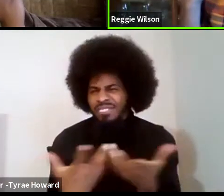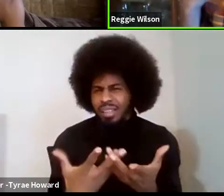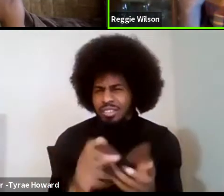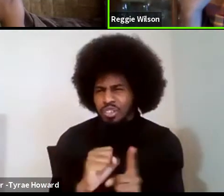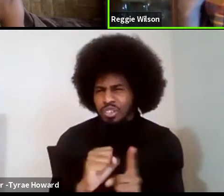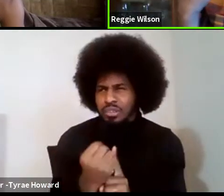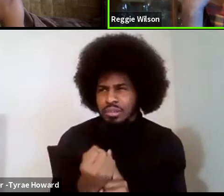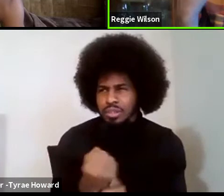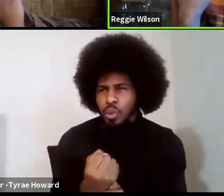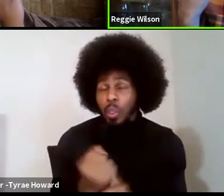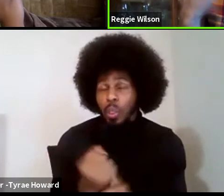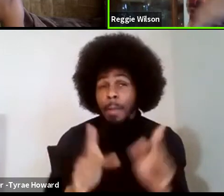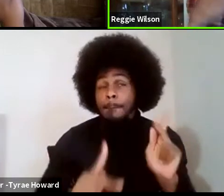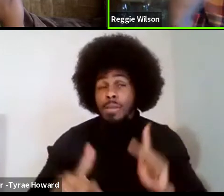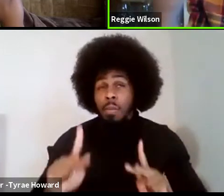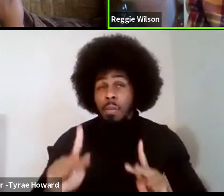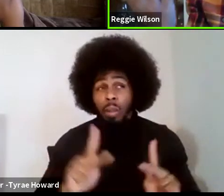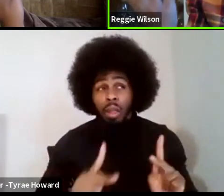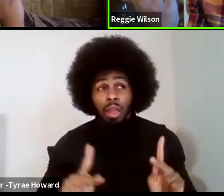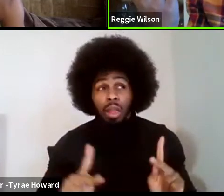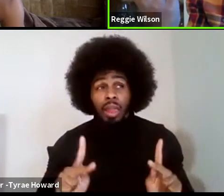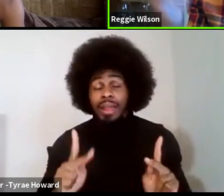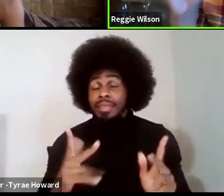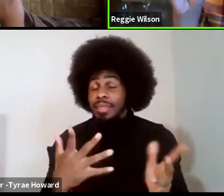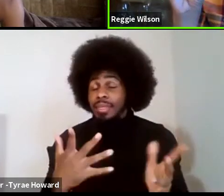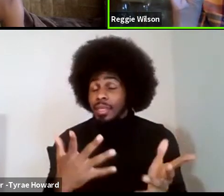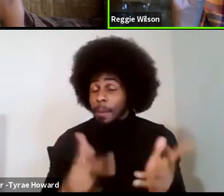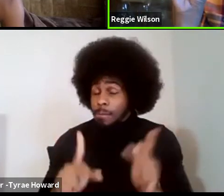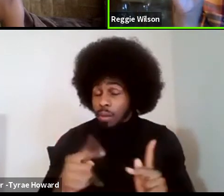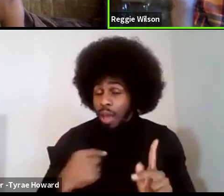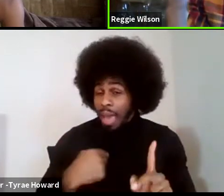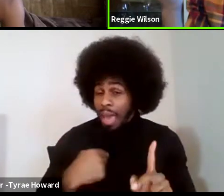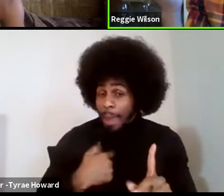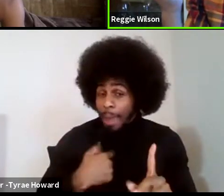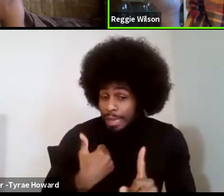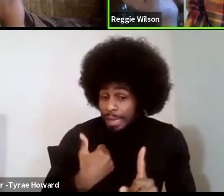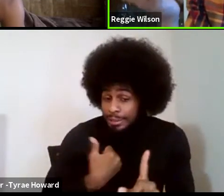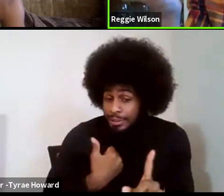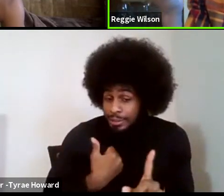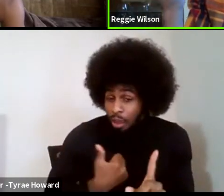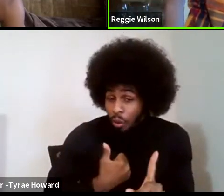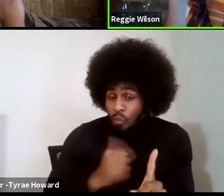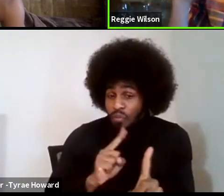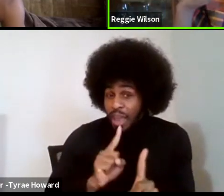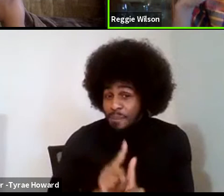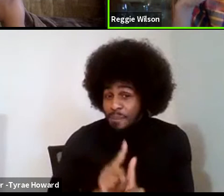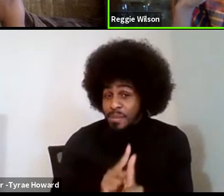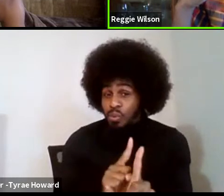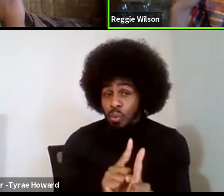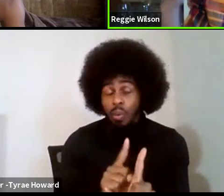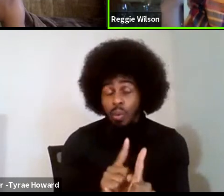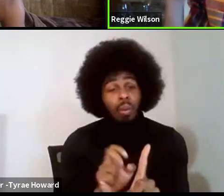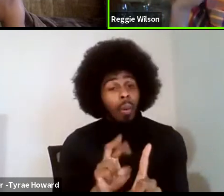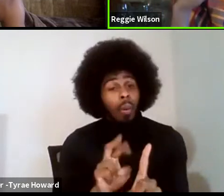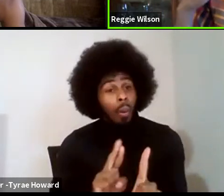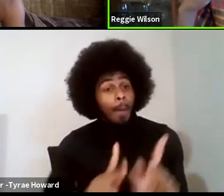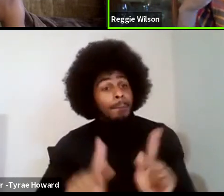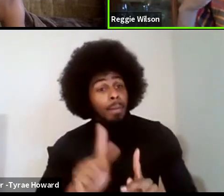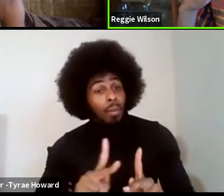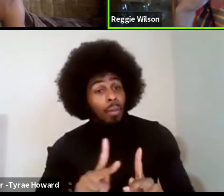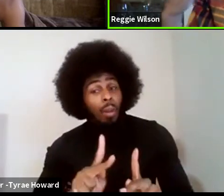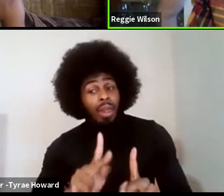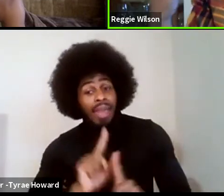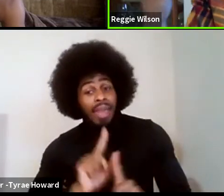my head who either I've mentored formally or that I've been mentored by